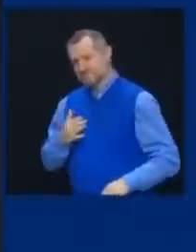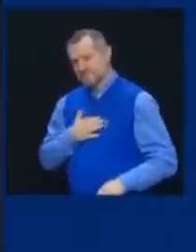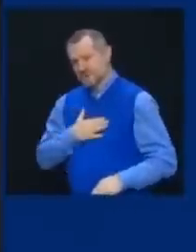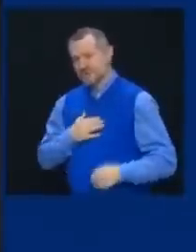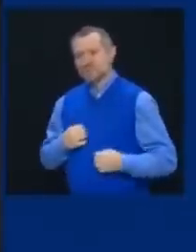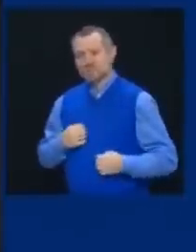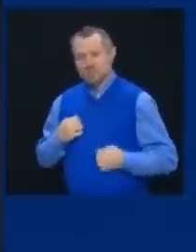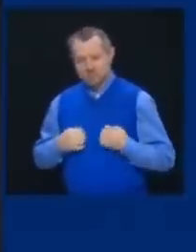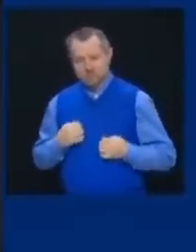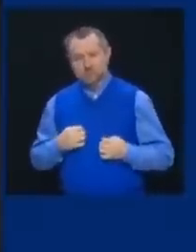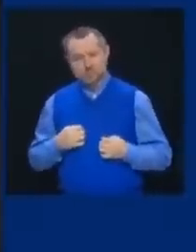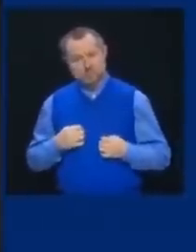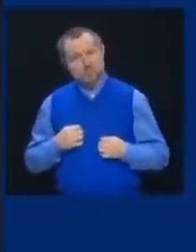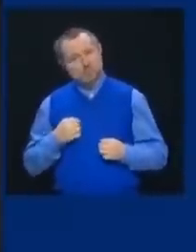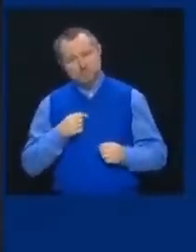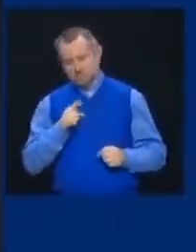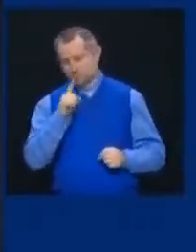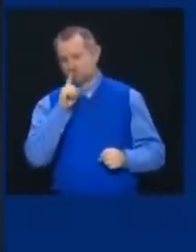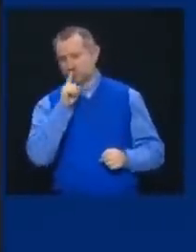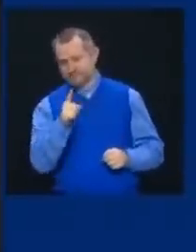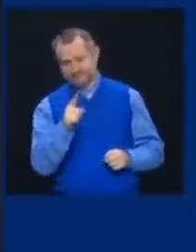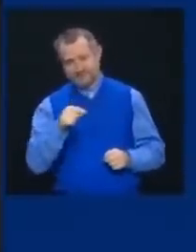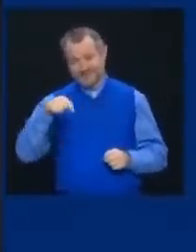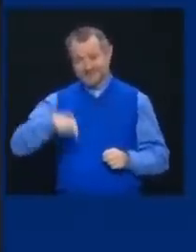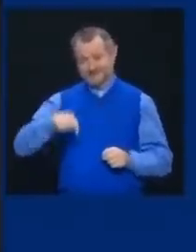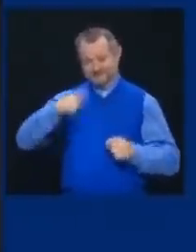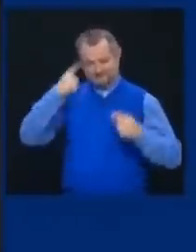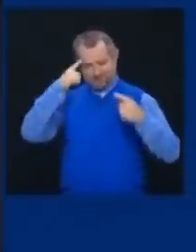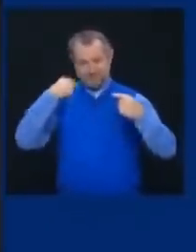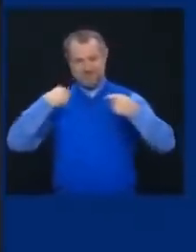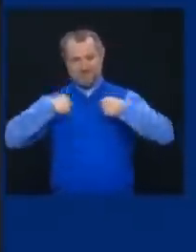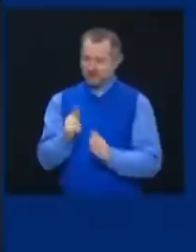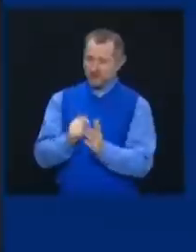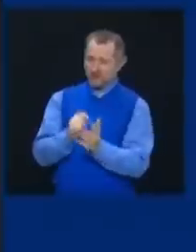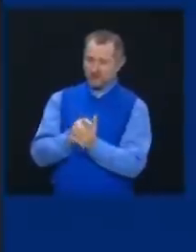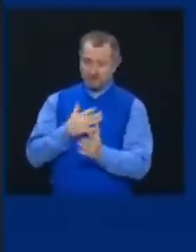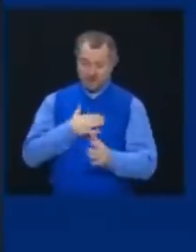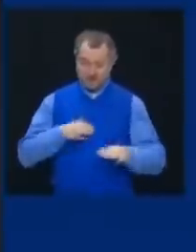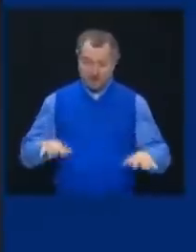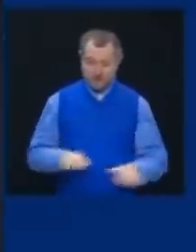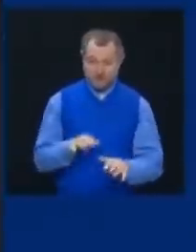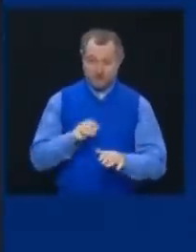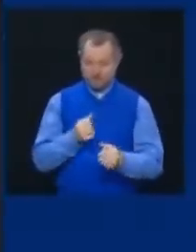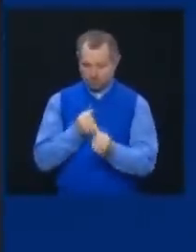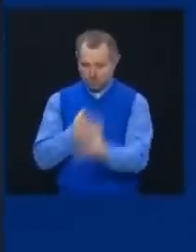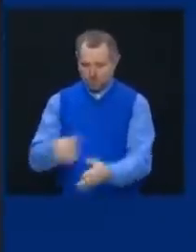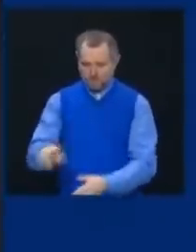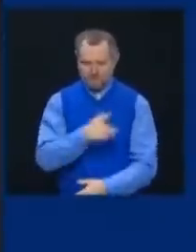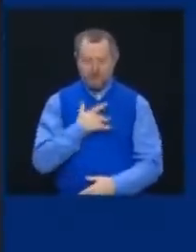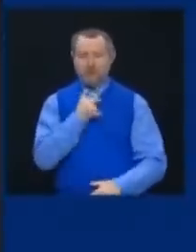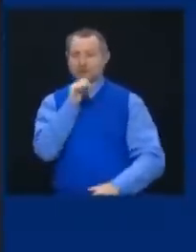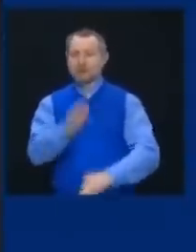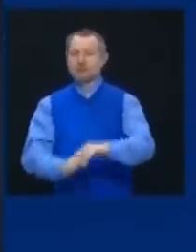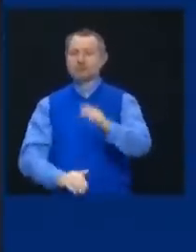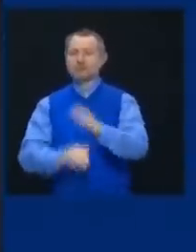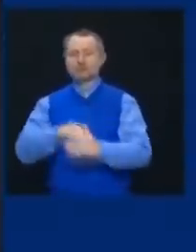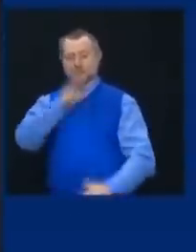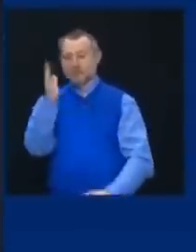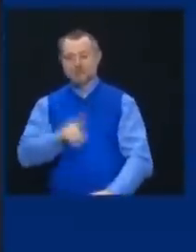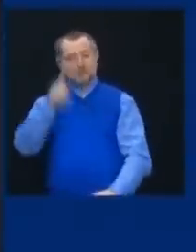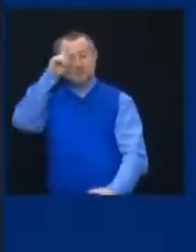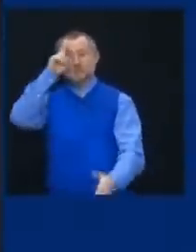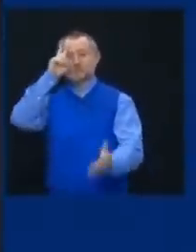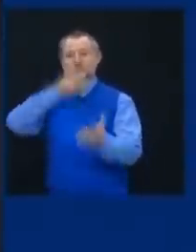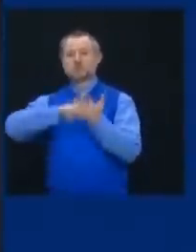Because it's really, for me, it's as much about the emotion. Never ever meant to offend anyone